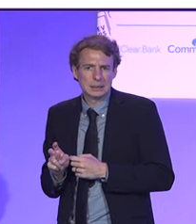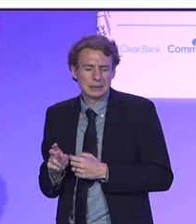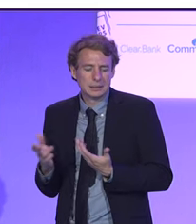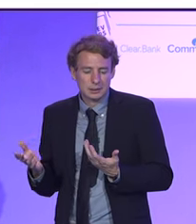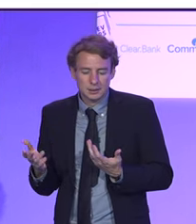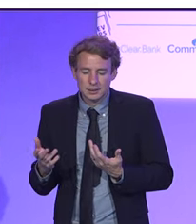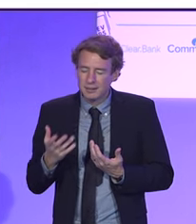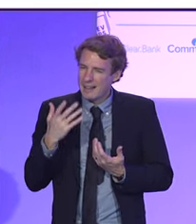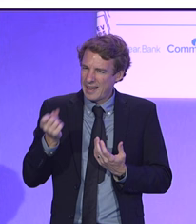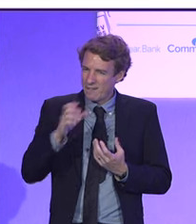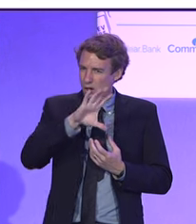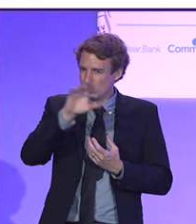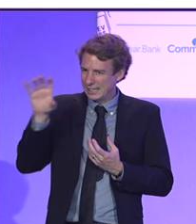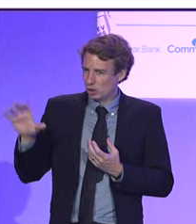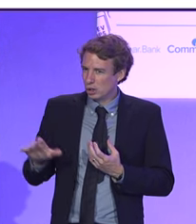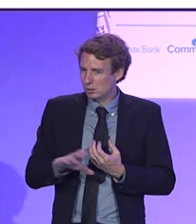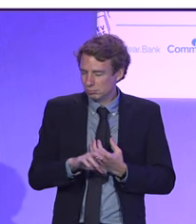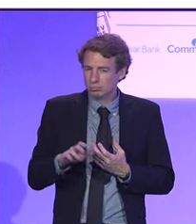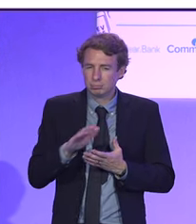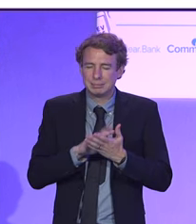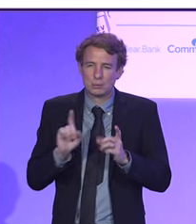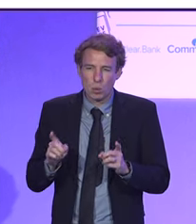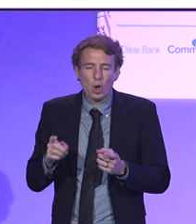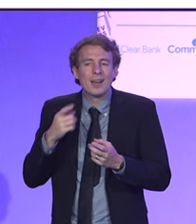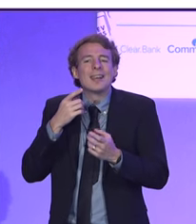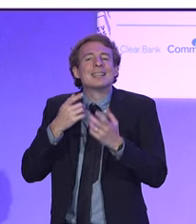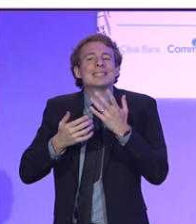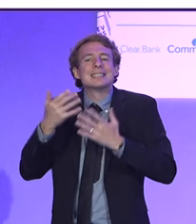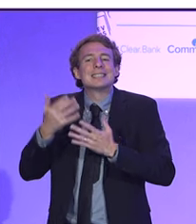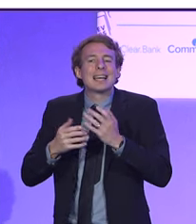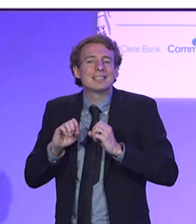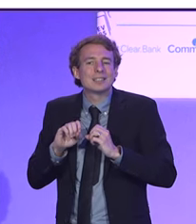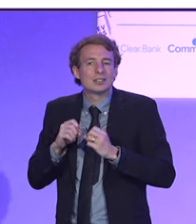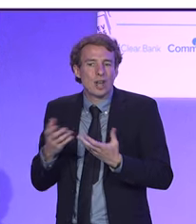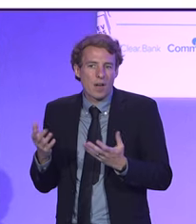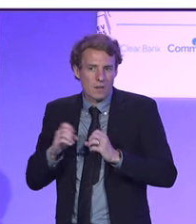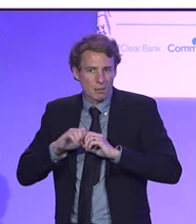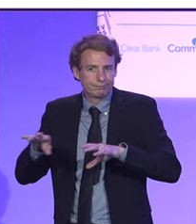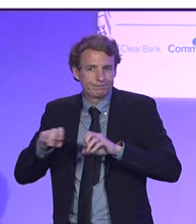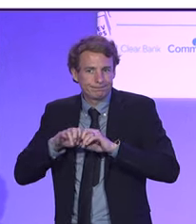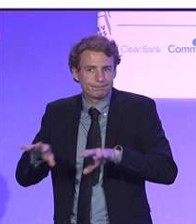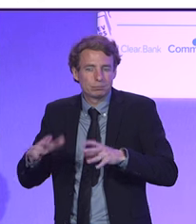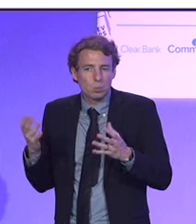of regions, which is basically a bunch of data servers in a specific location. This is